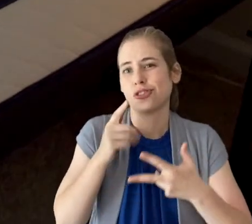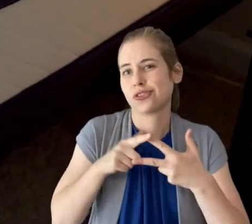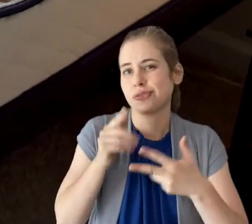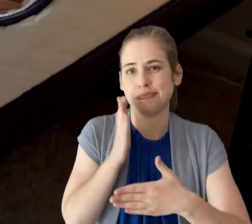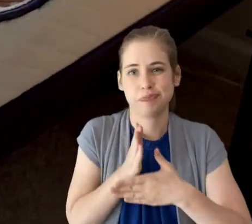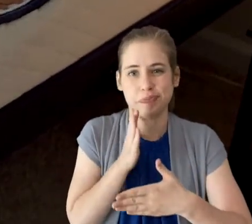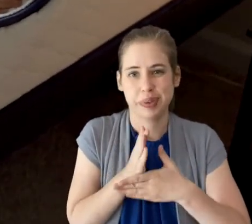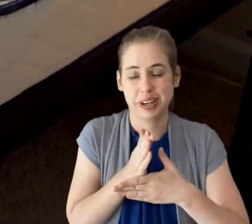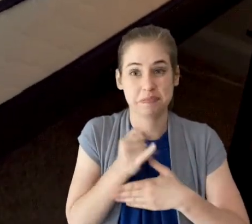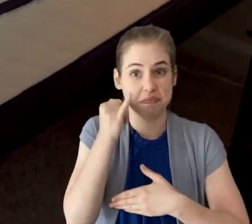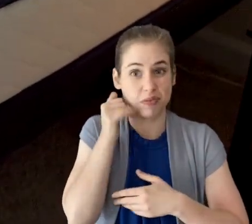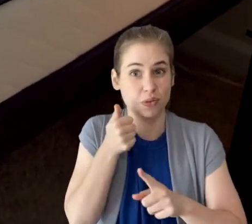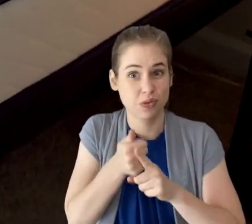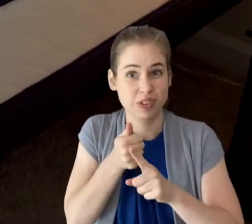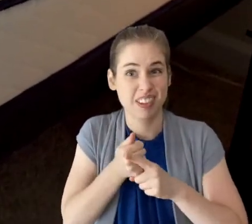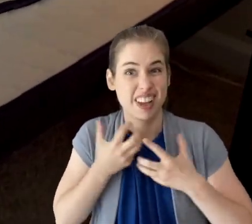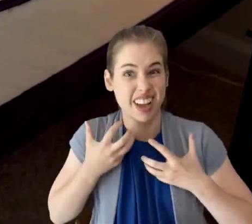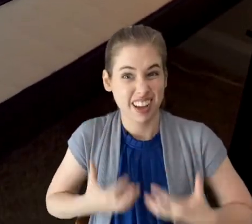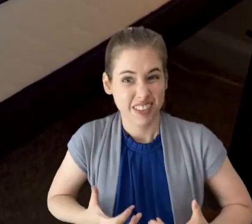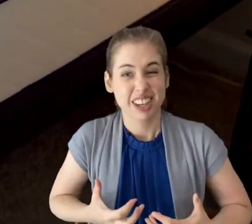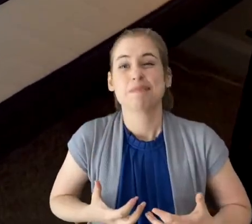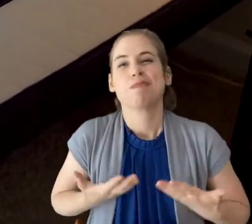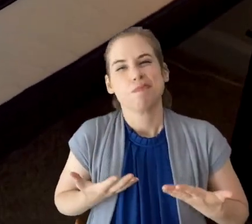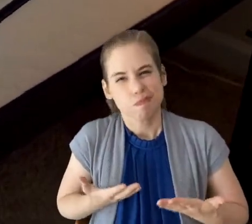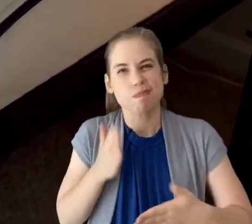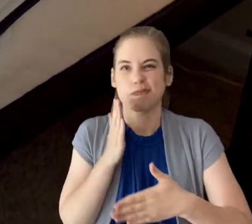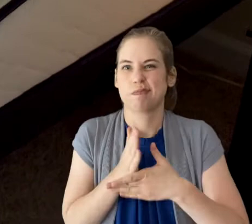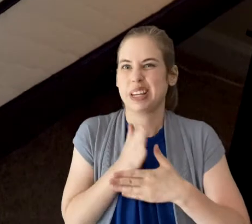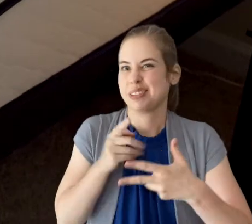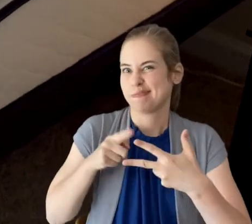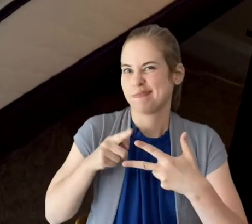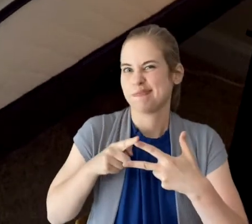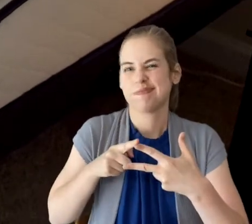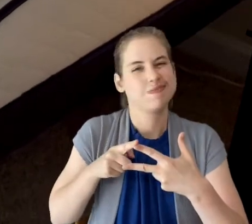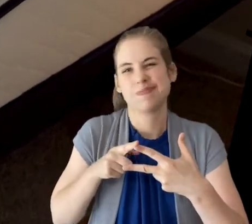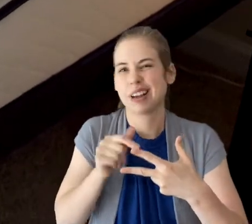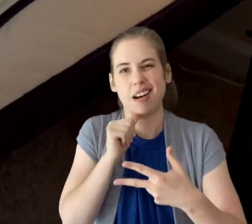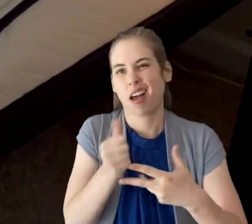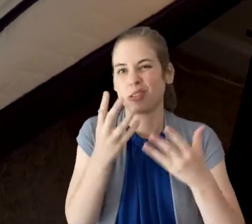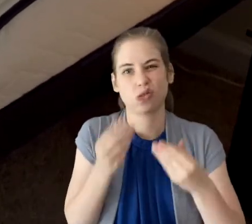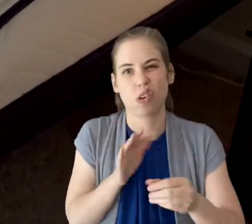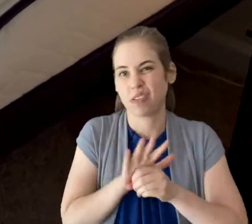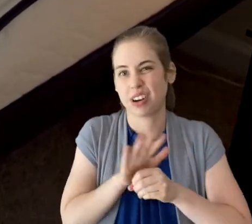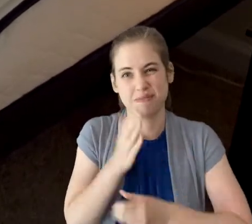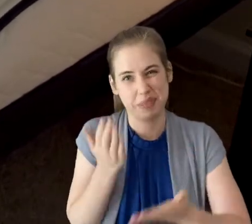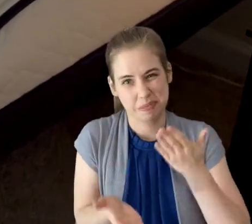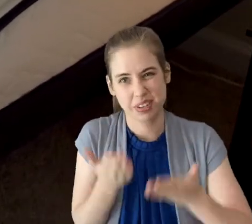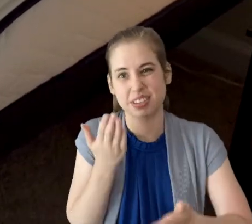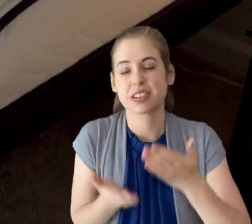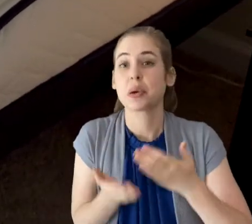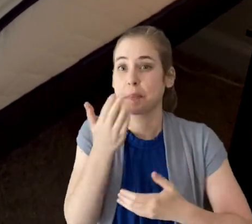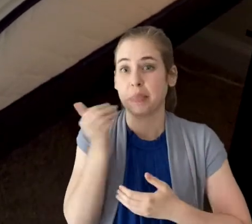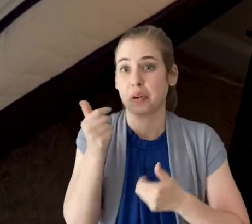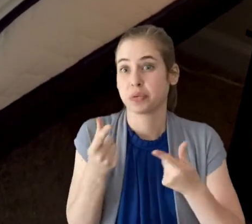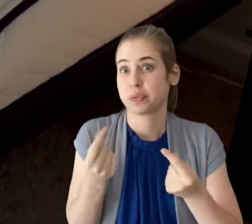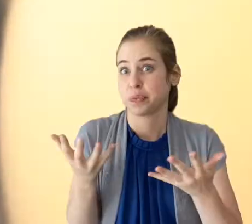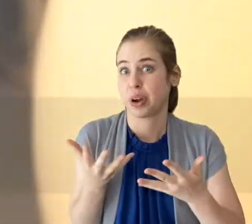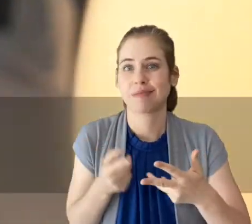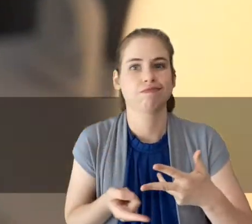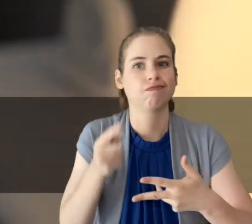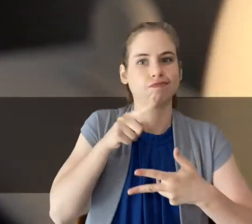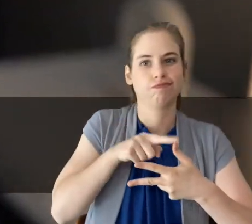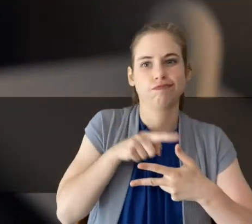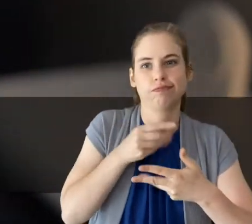the medium a touch too firm for adequate pressure relief, and sleepers in this weight range may benefit from the soft version as well.